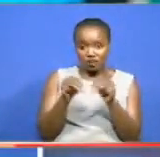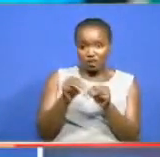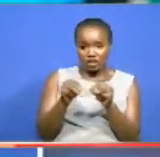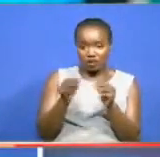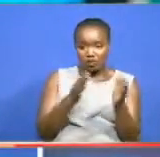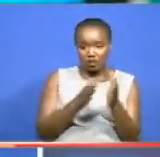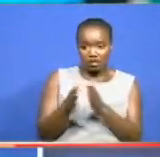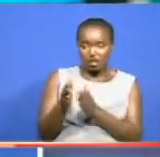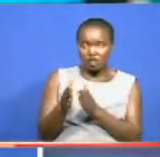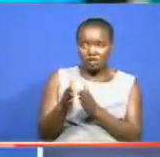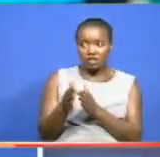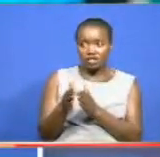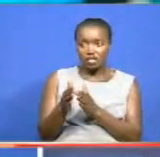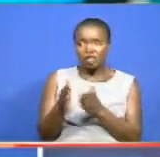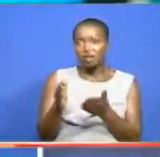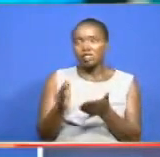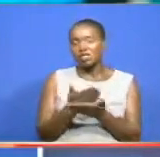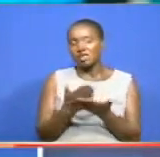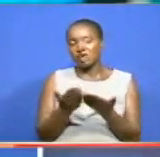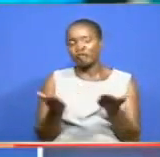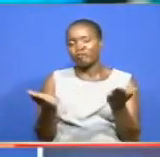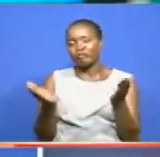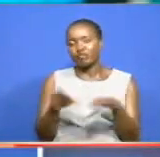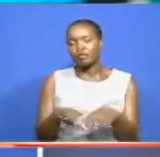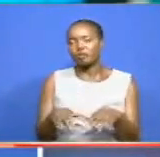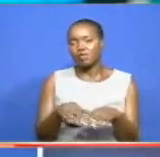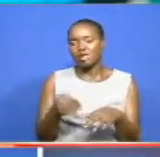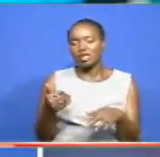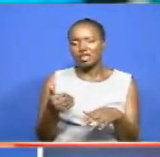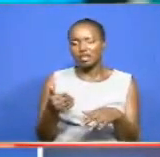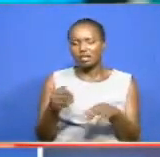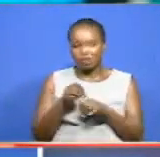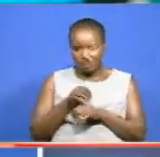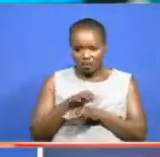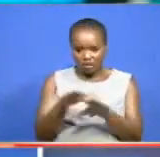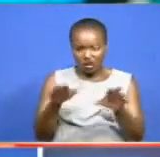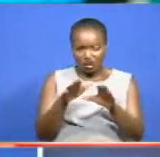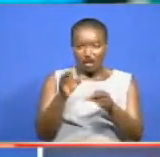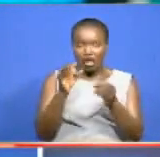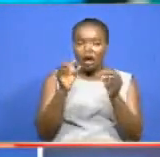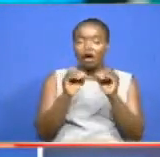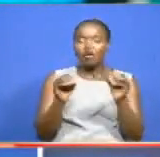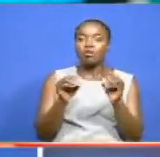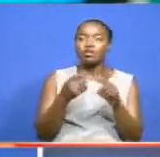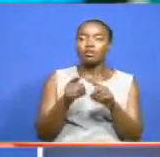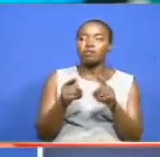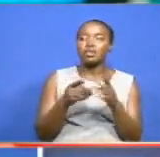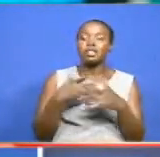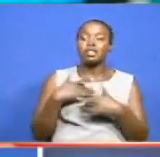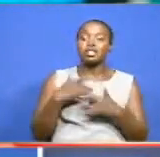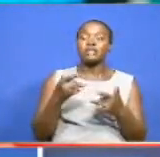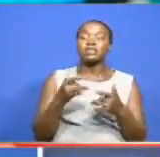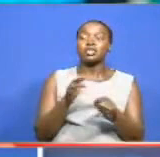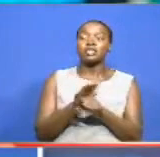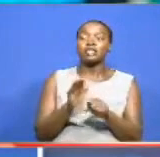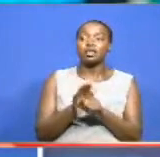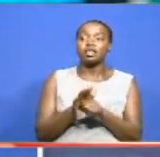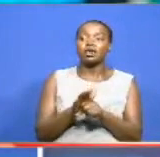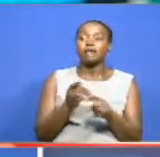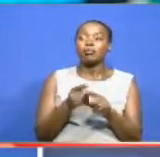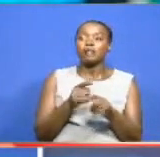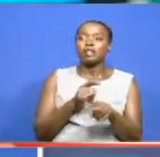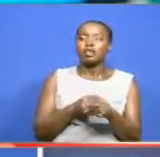strategies that are, you know, some are collapsing or they are not really streamlined. But this is a conversation that is so interesting, but we are running out of